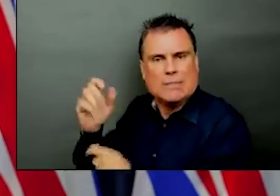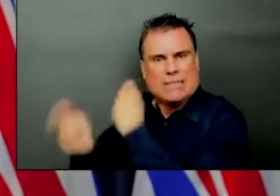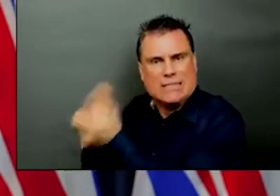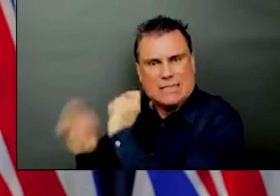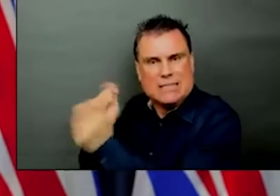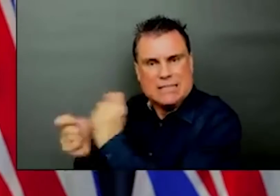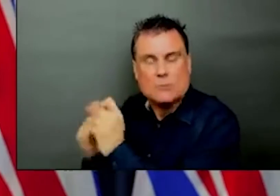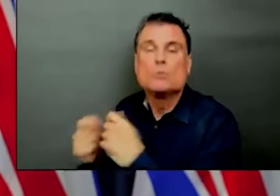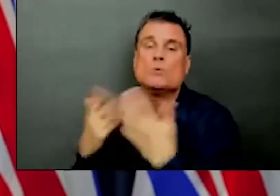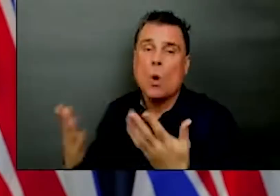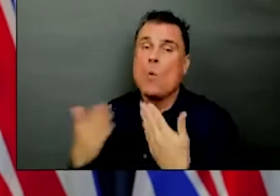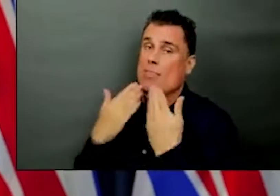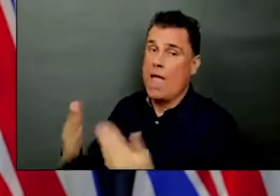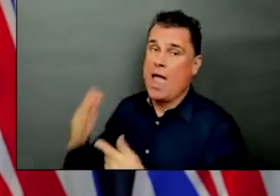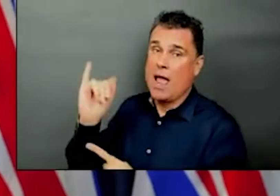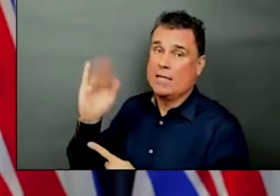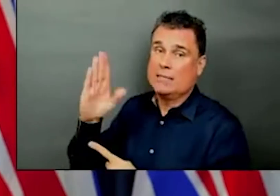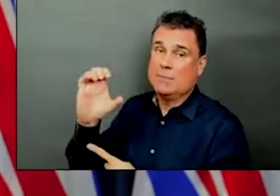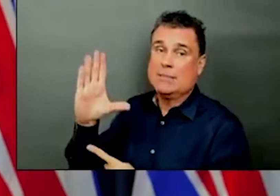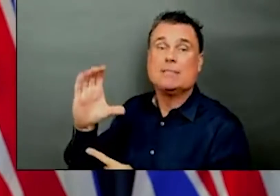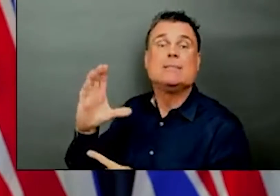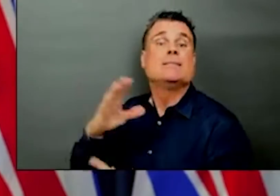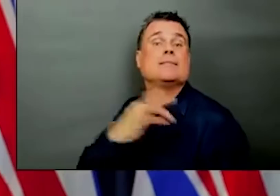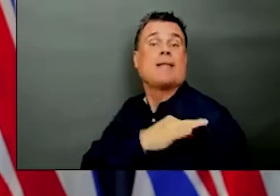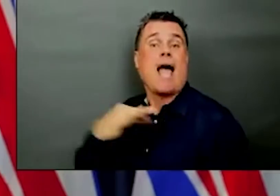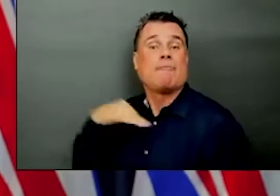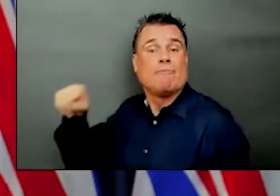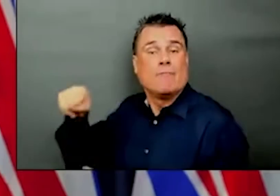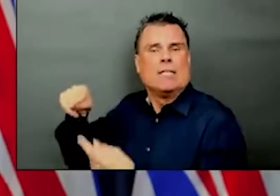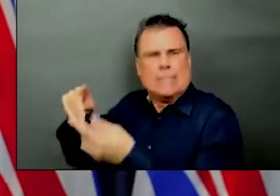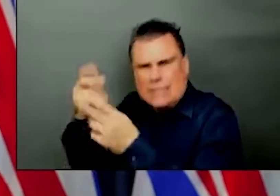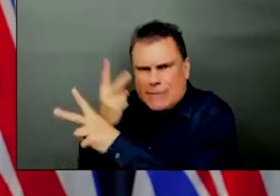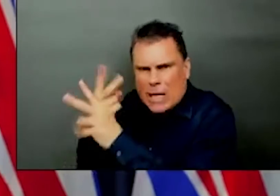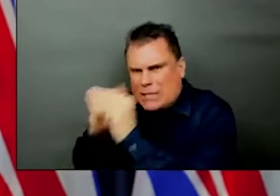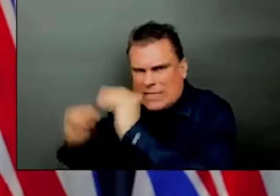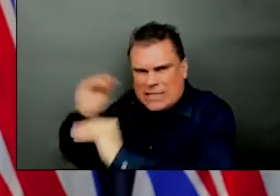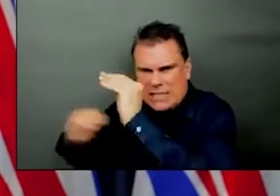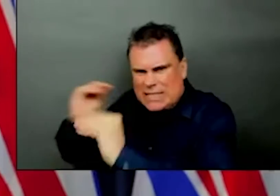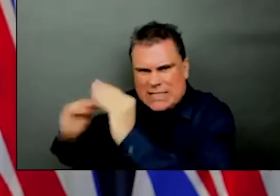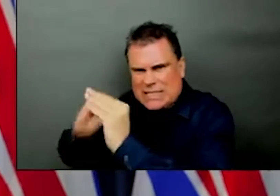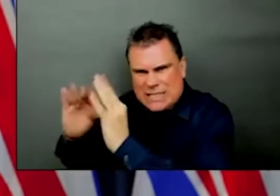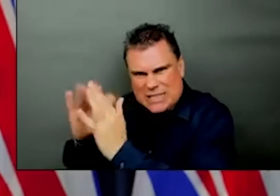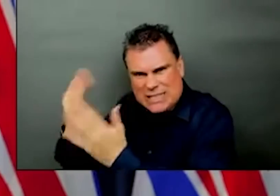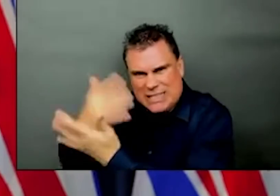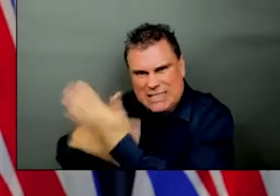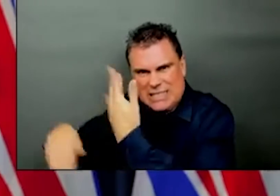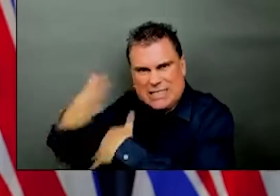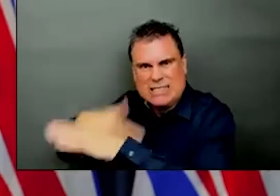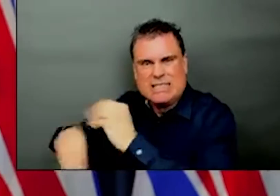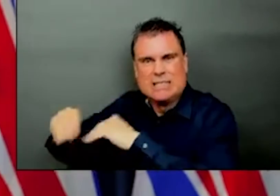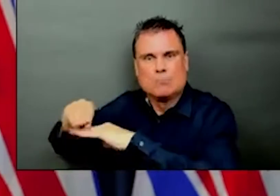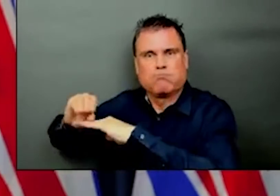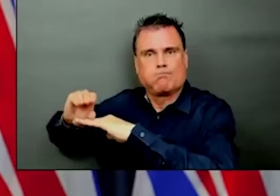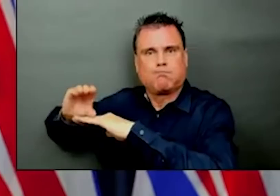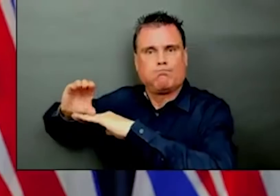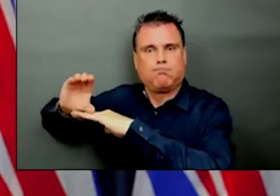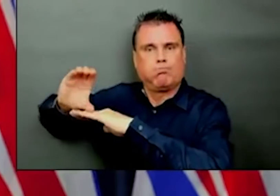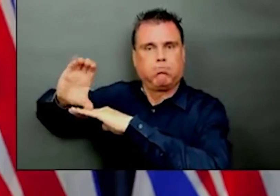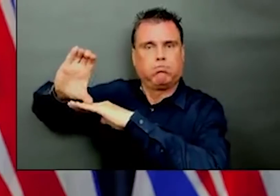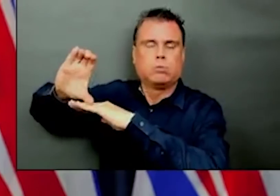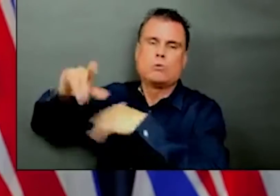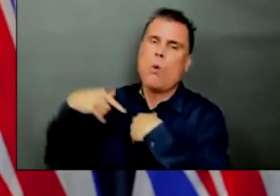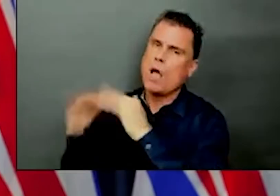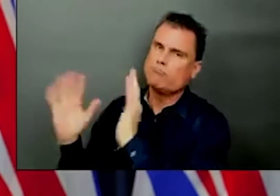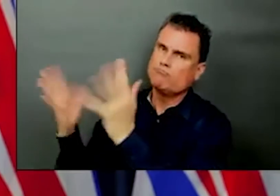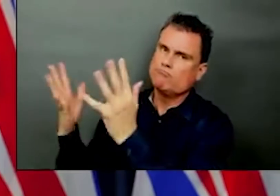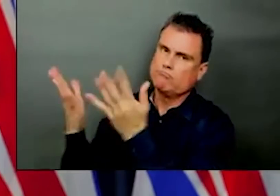we've tried to get the company back into a sound financial footing. Full marks to the team at ICBC for acknowledging